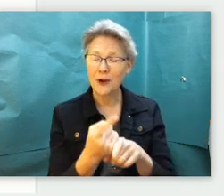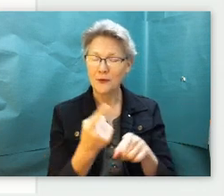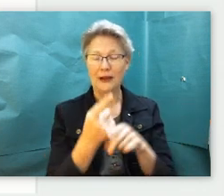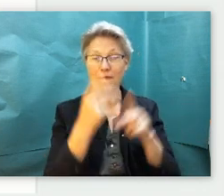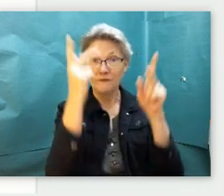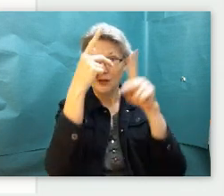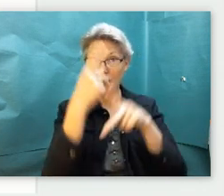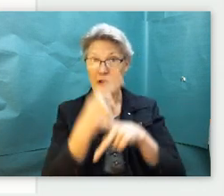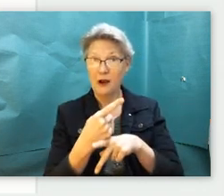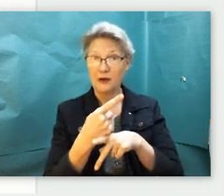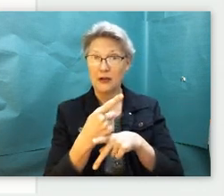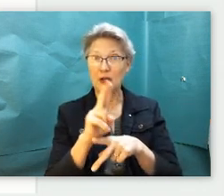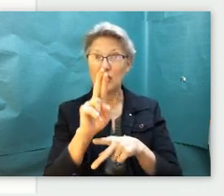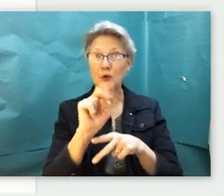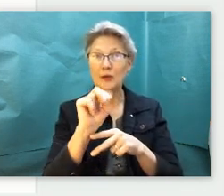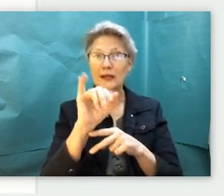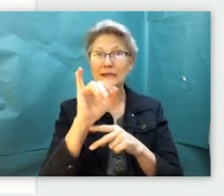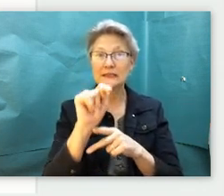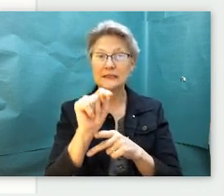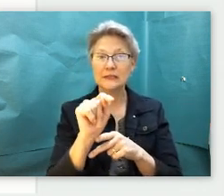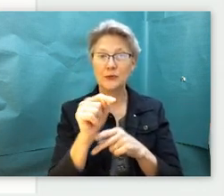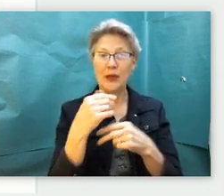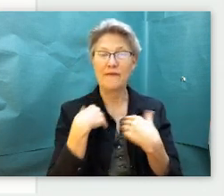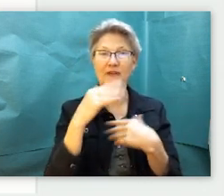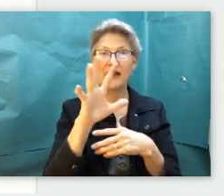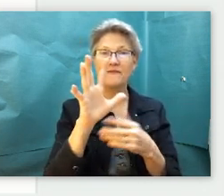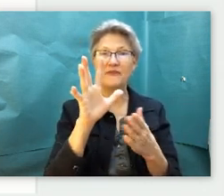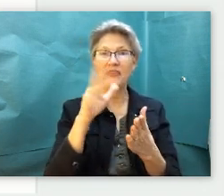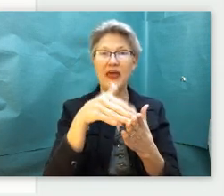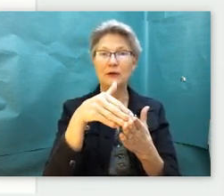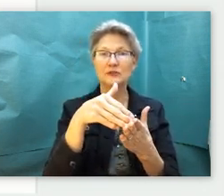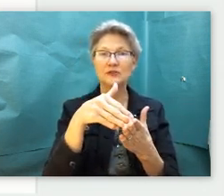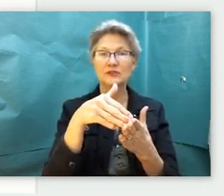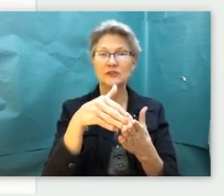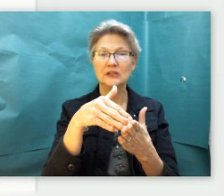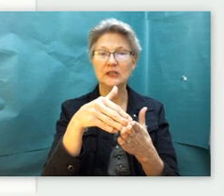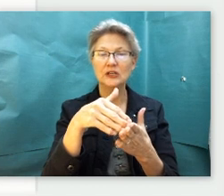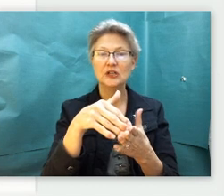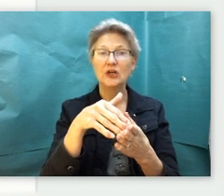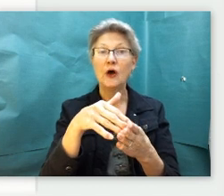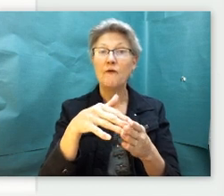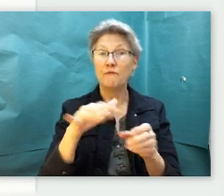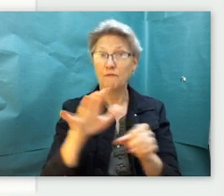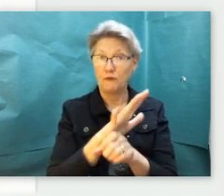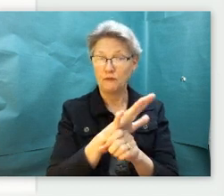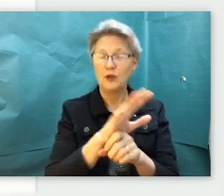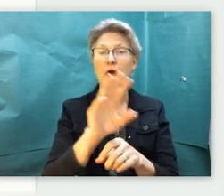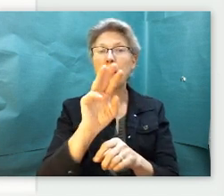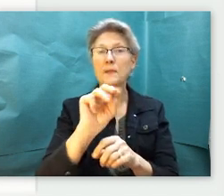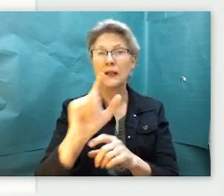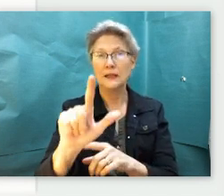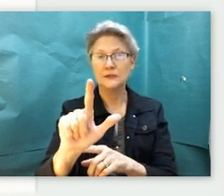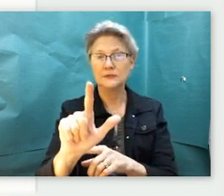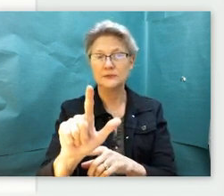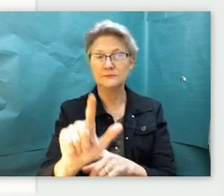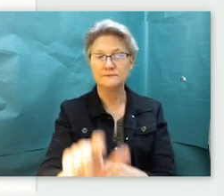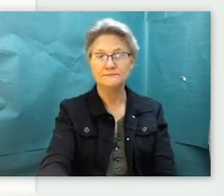to figure out our unit. We have 5,000 total milliliters.